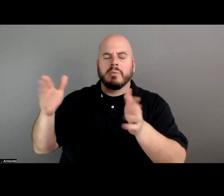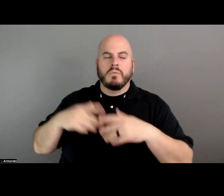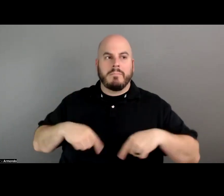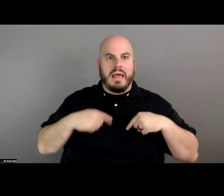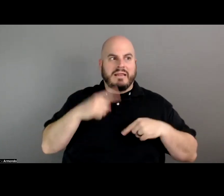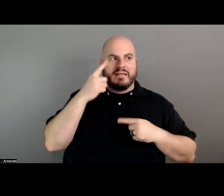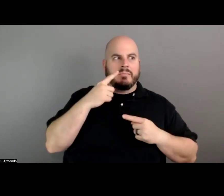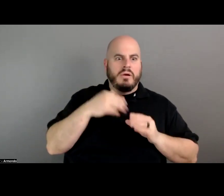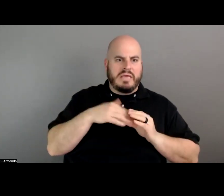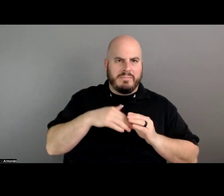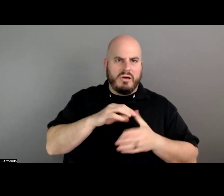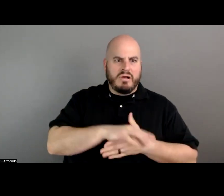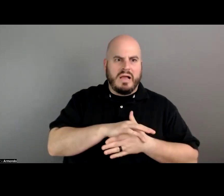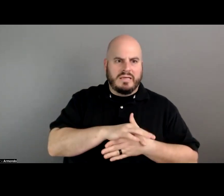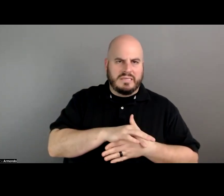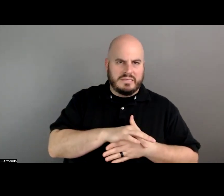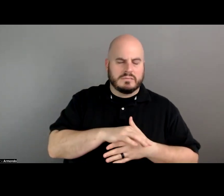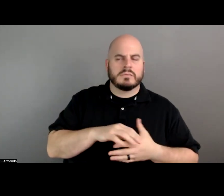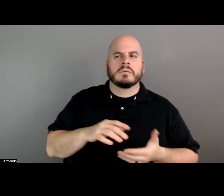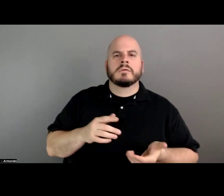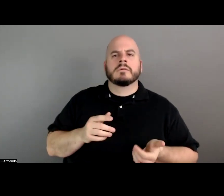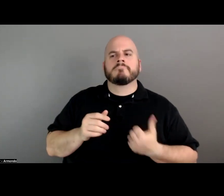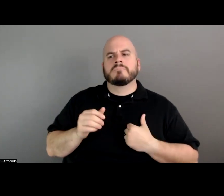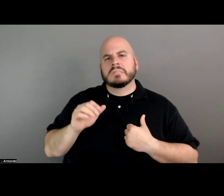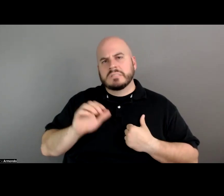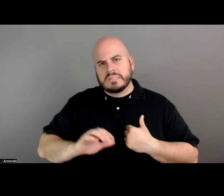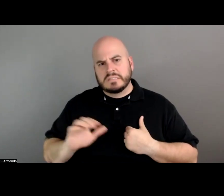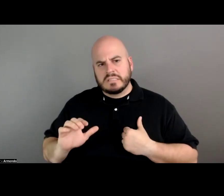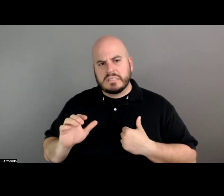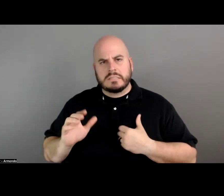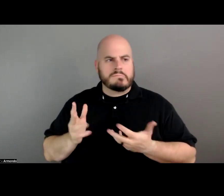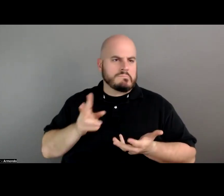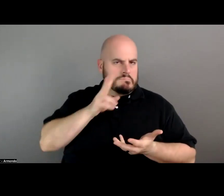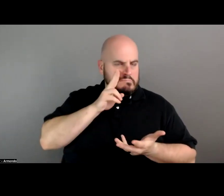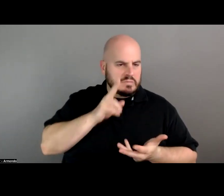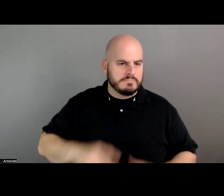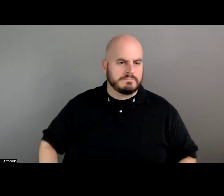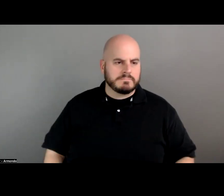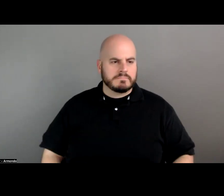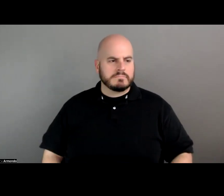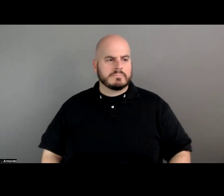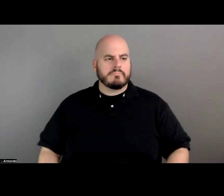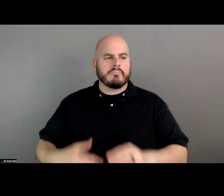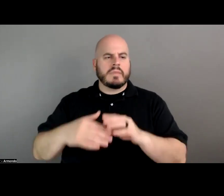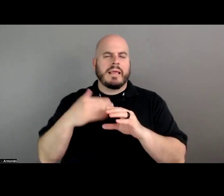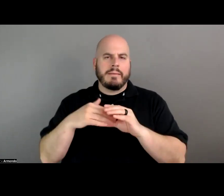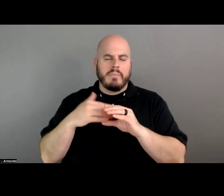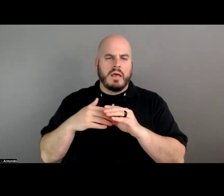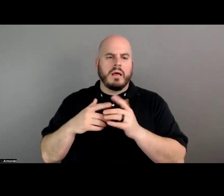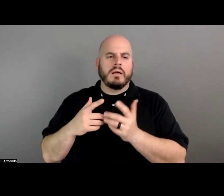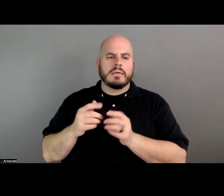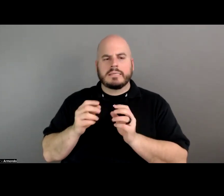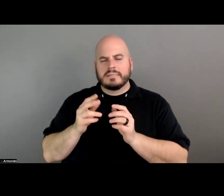email content, being CC'd, if those need to be So made. email's a funny little animal. So the emails aren't